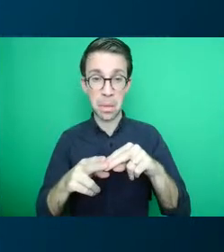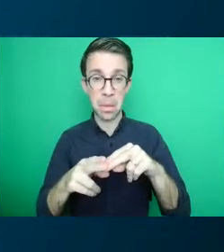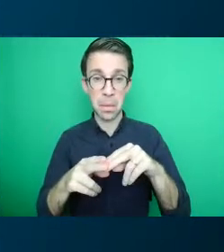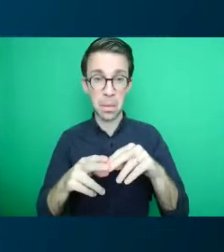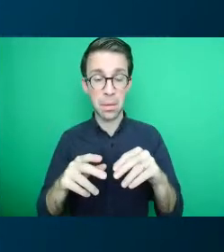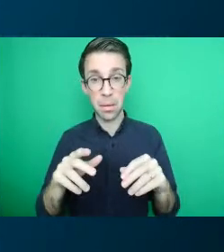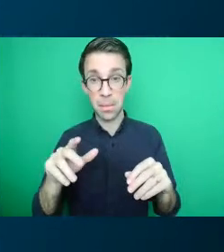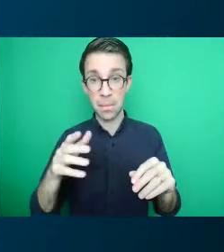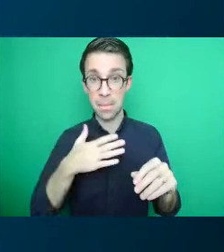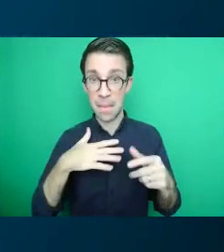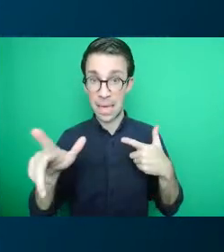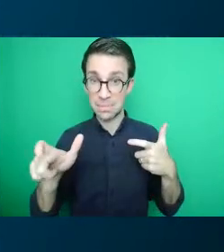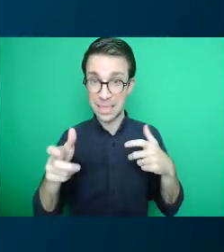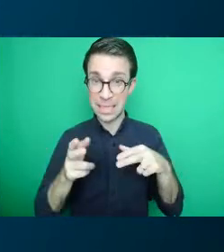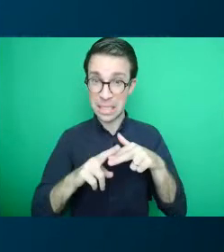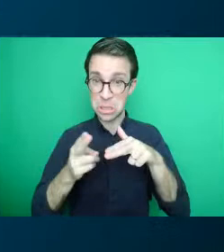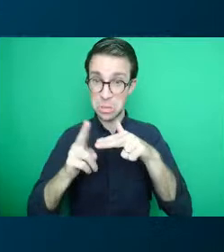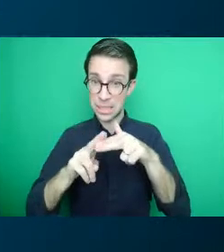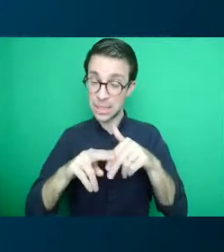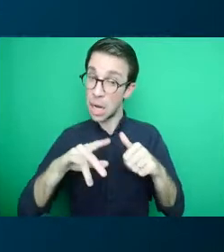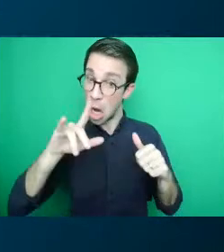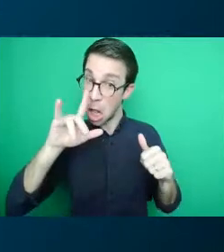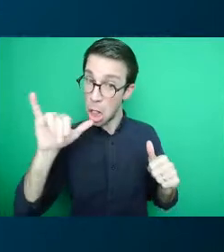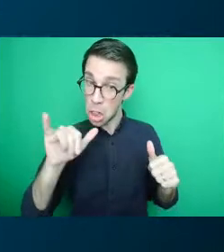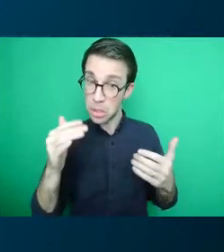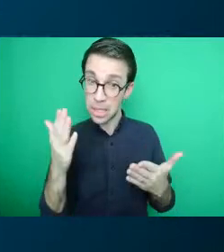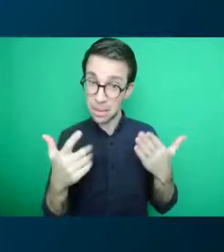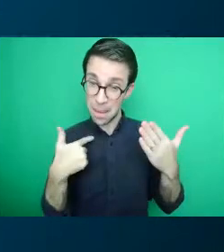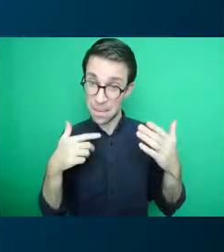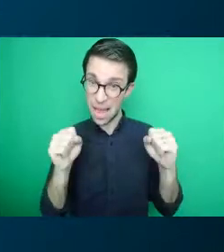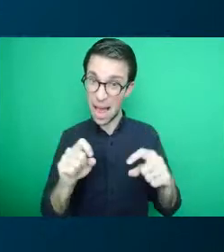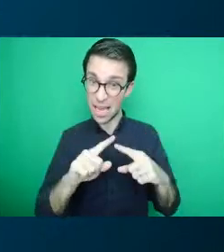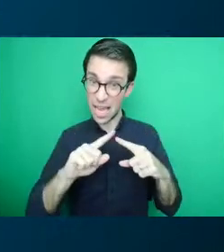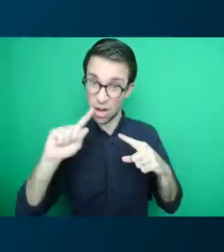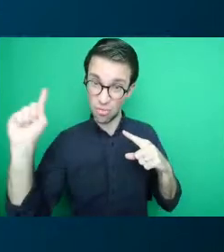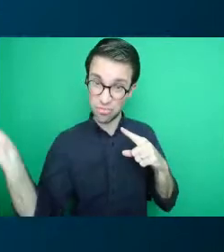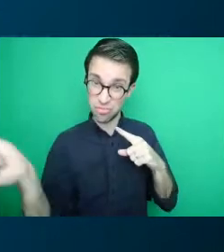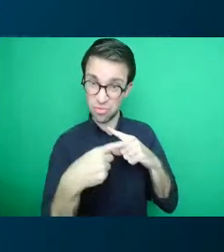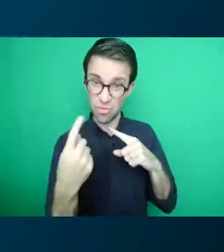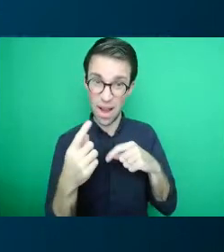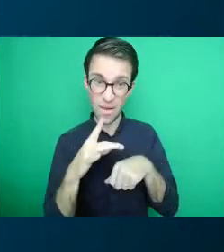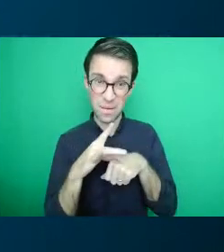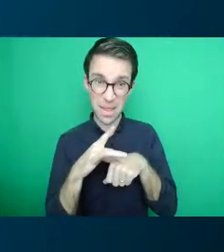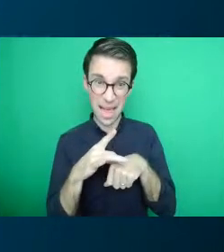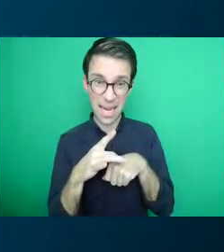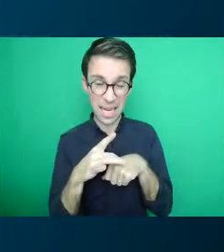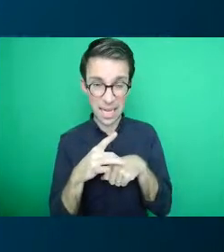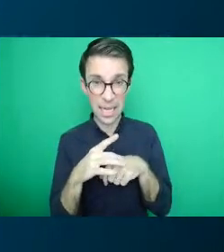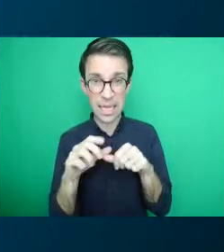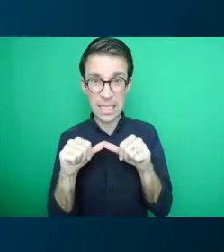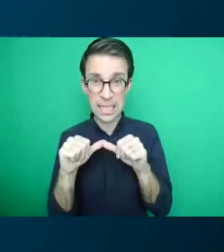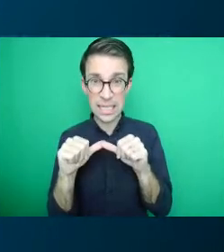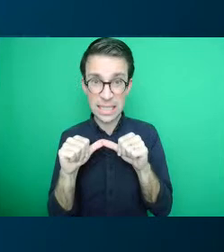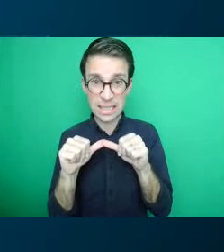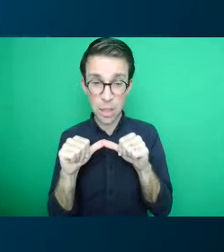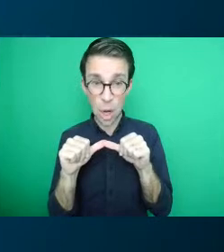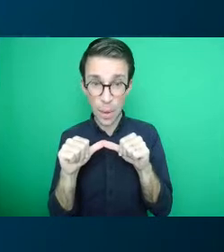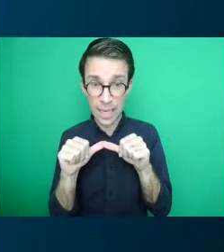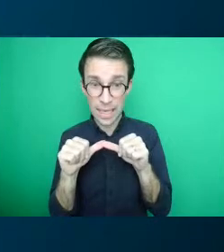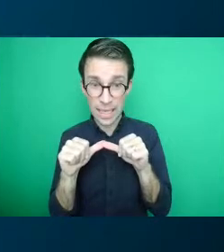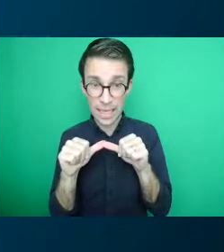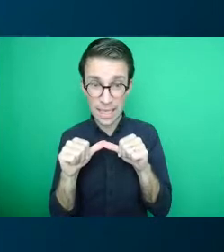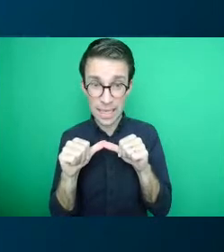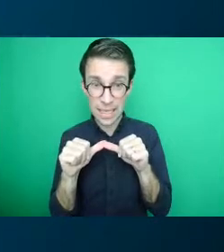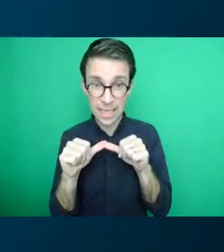is increasing. This looks good. It looks like I might be able to draw a circle around the planet here. I'm going to keep doing this.